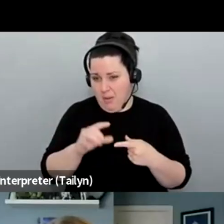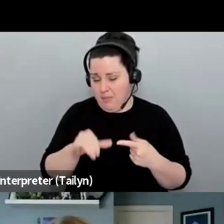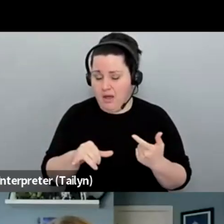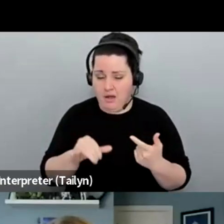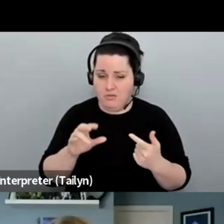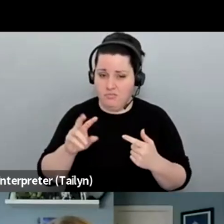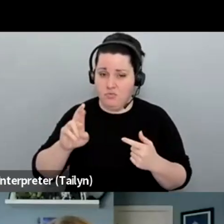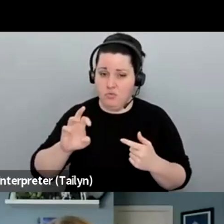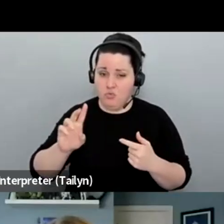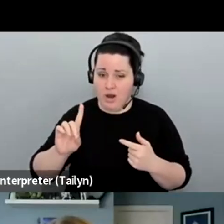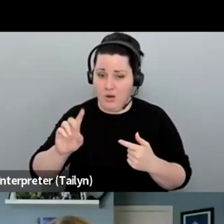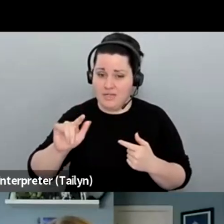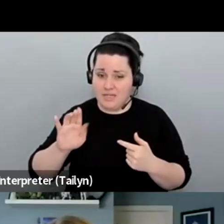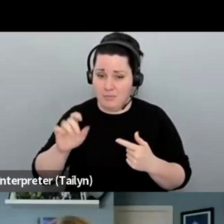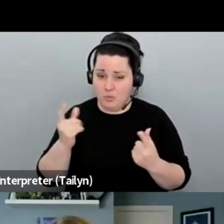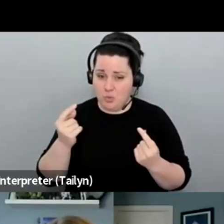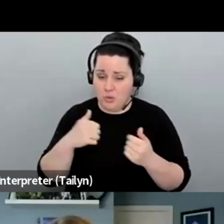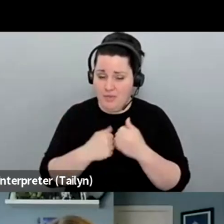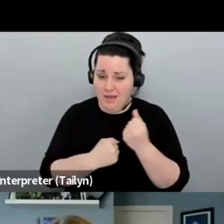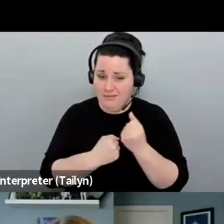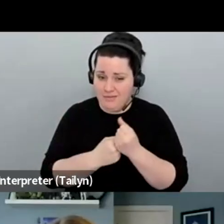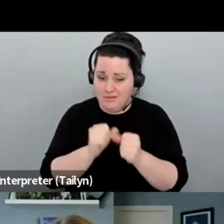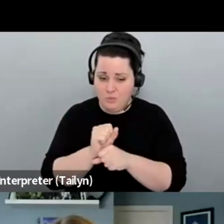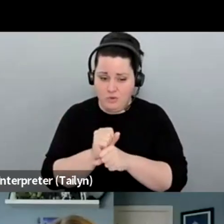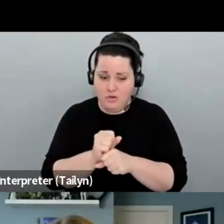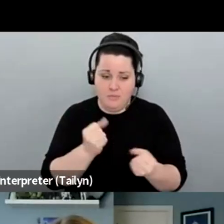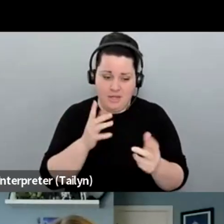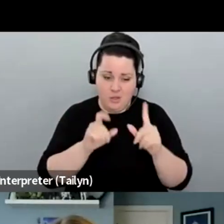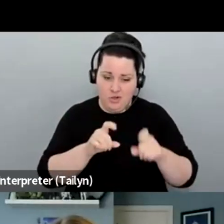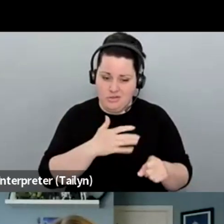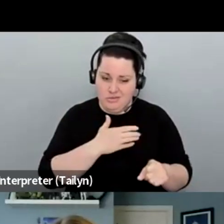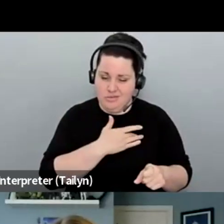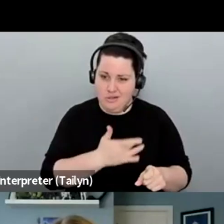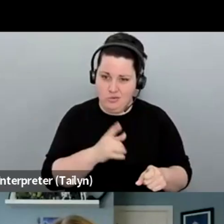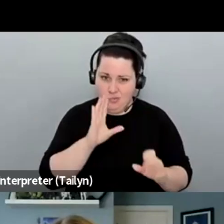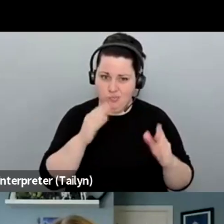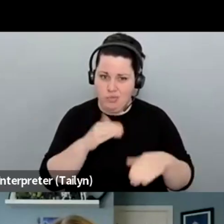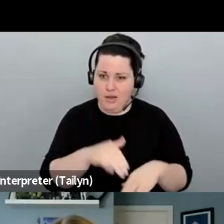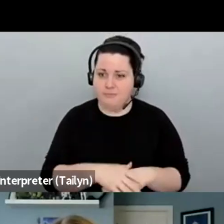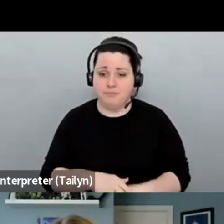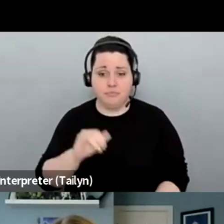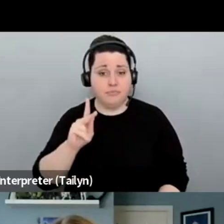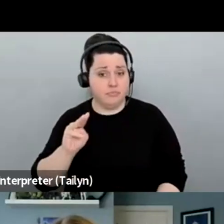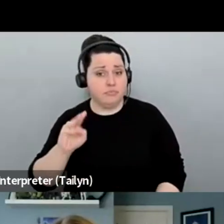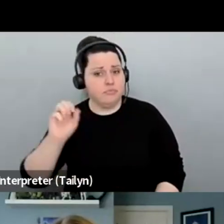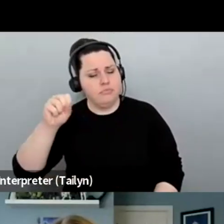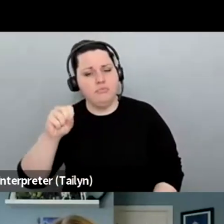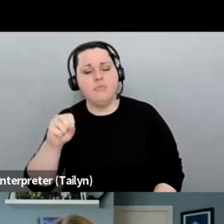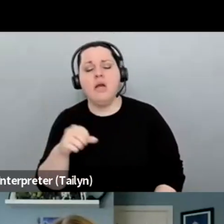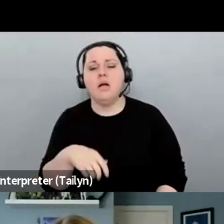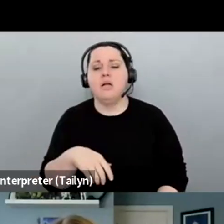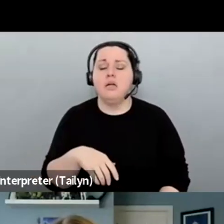the Roundtable is already doing around advocacy work, because that seems to be the focus of a lot of the questions. Yeah, sure. I'm happy to speak to that. This is Kim